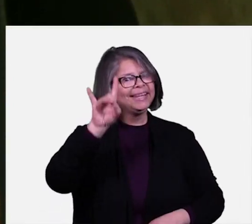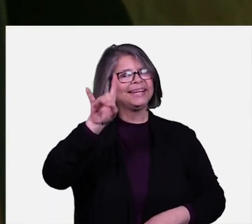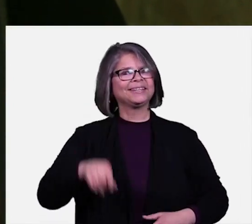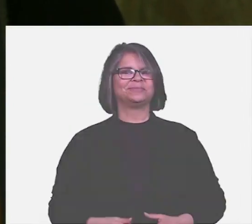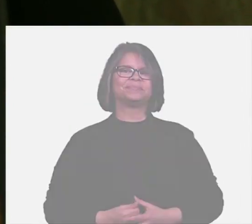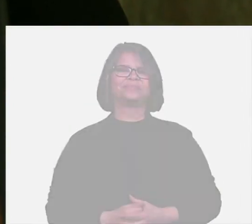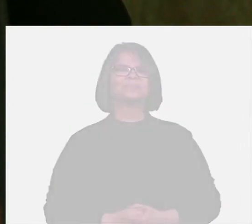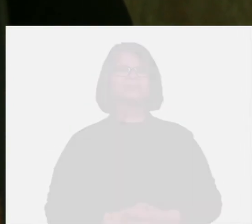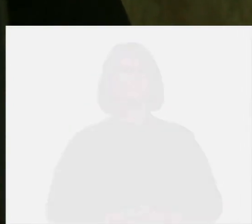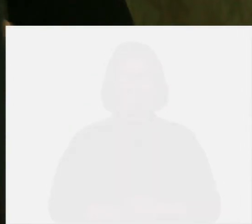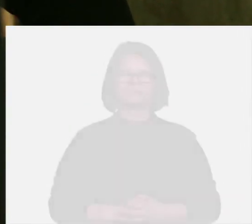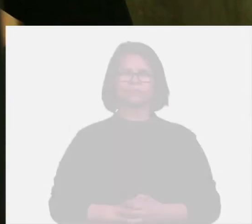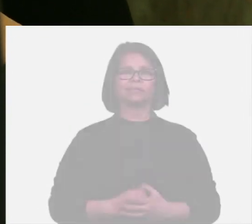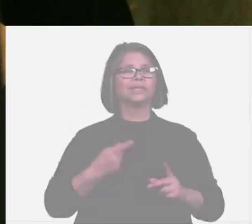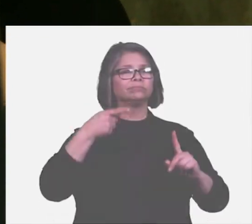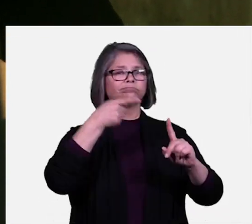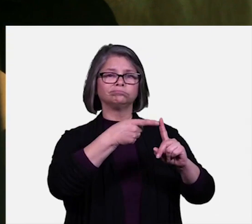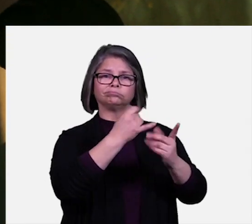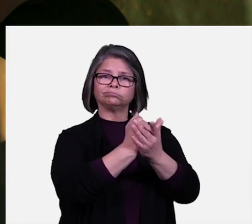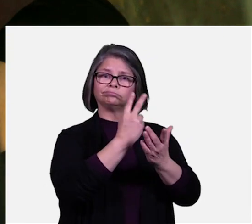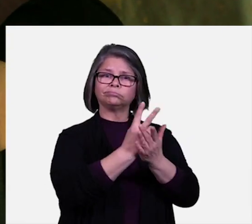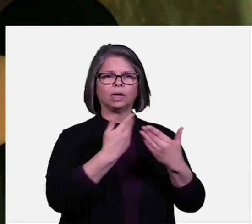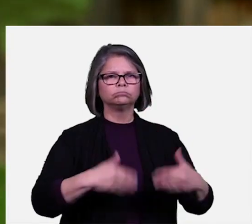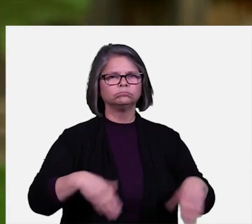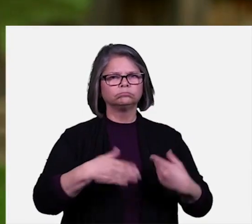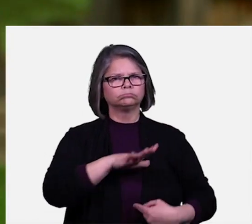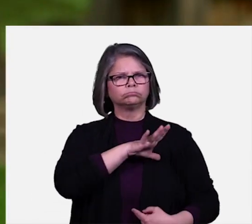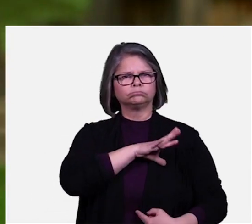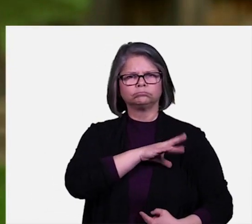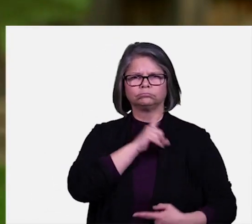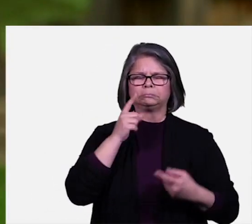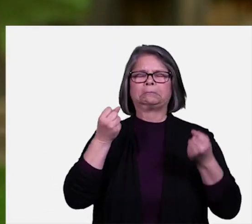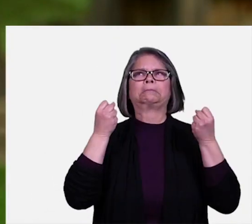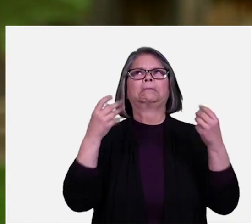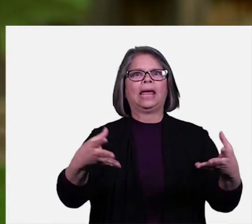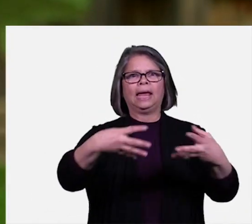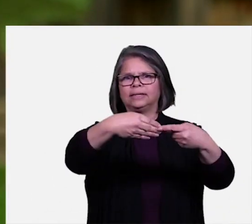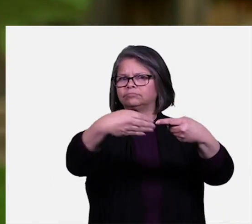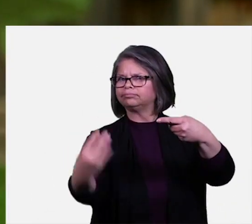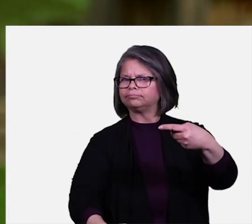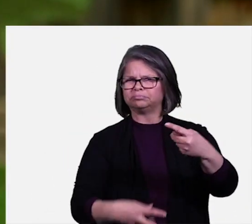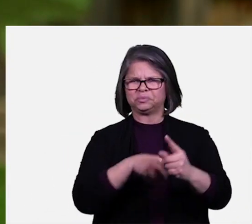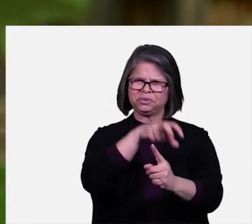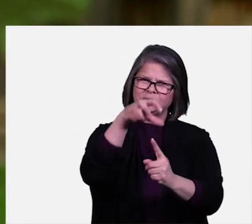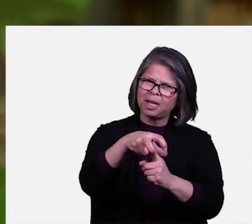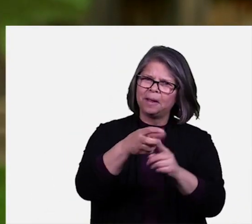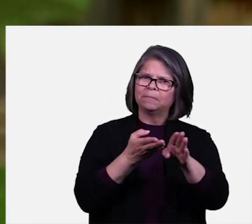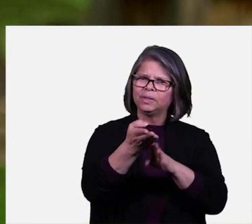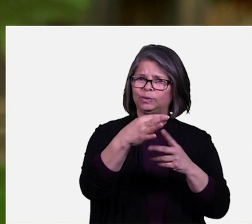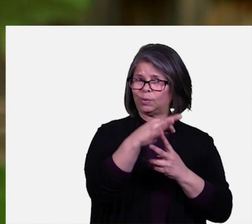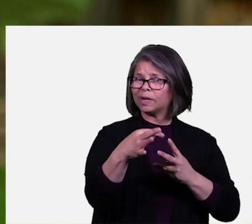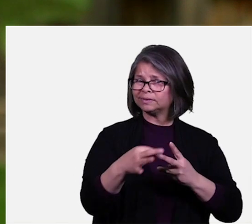You did it. Yeah. So when it comes down to it, there are so many fun aspects to being an intervener.